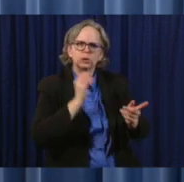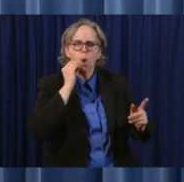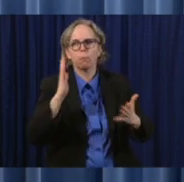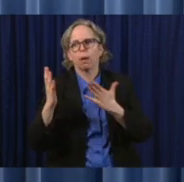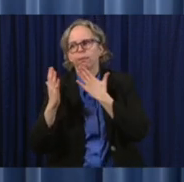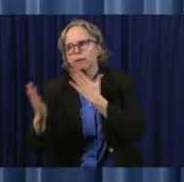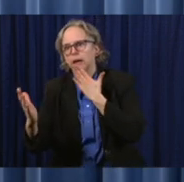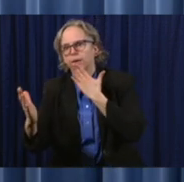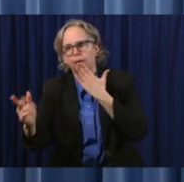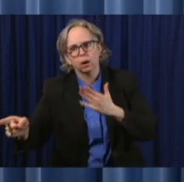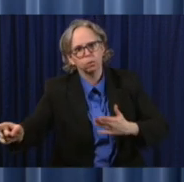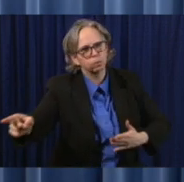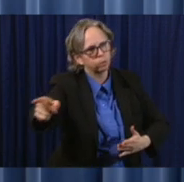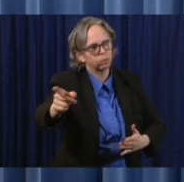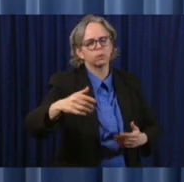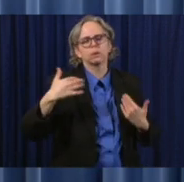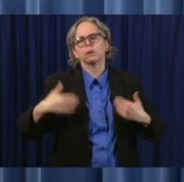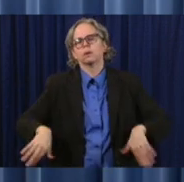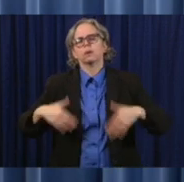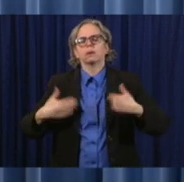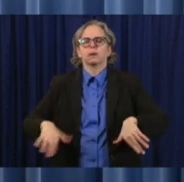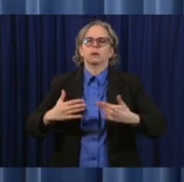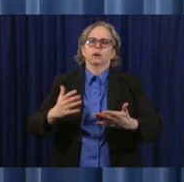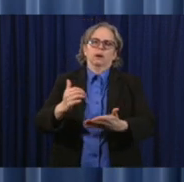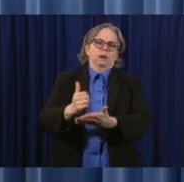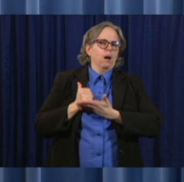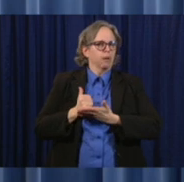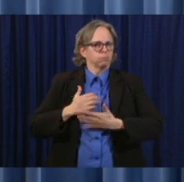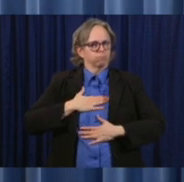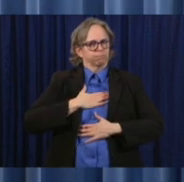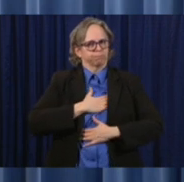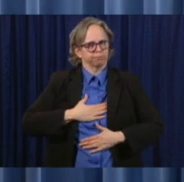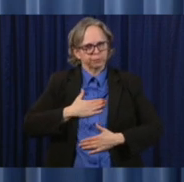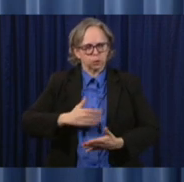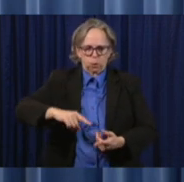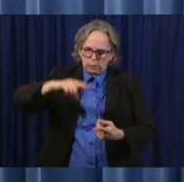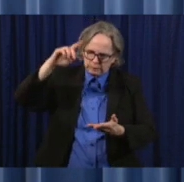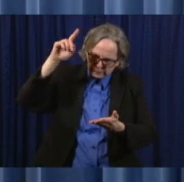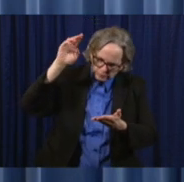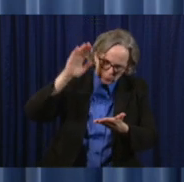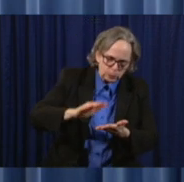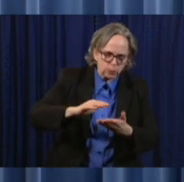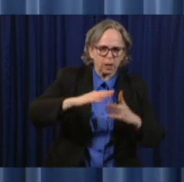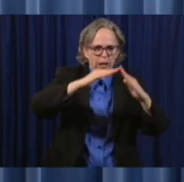really to put us ahead of the curve as we have flattened the curve as well.